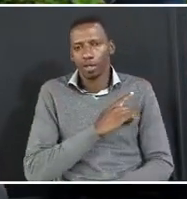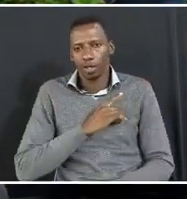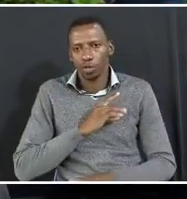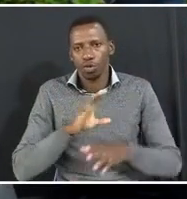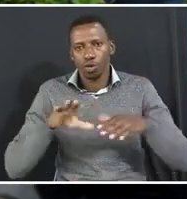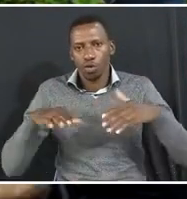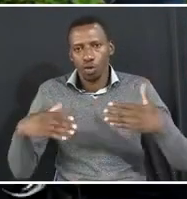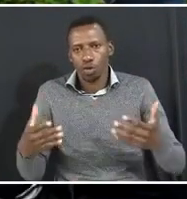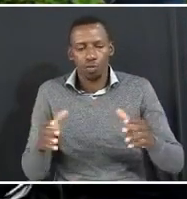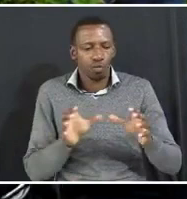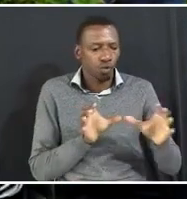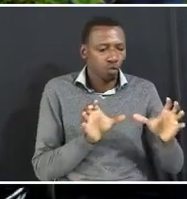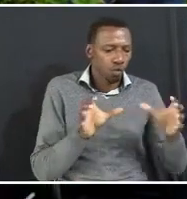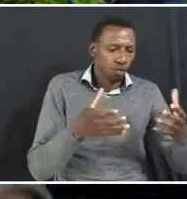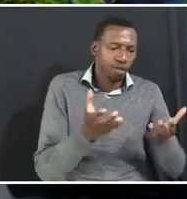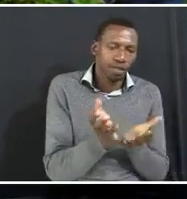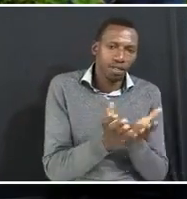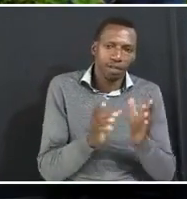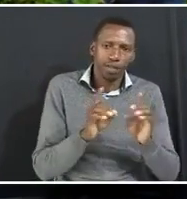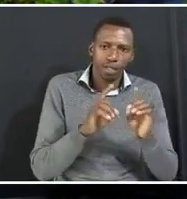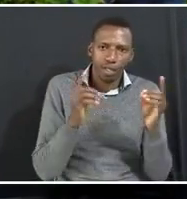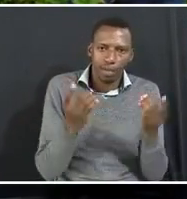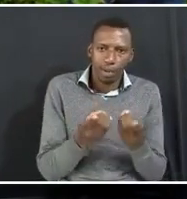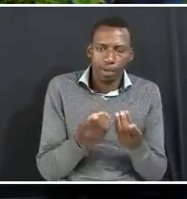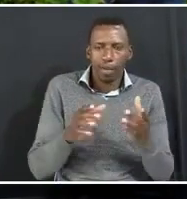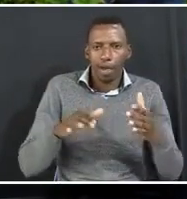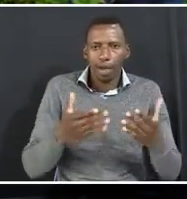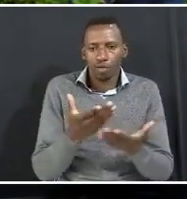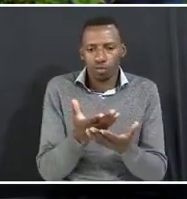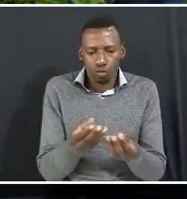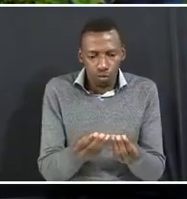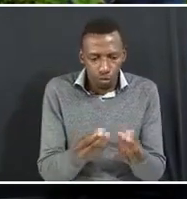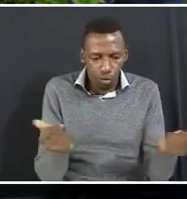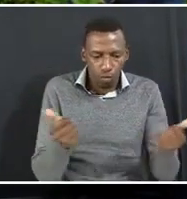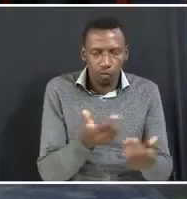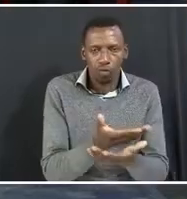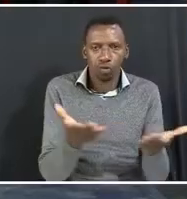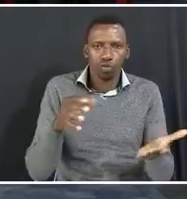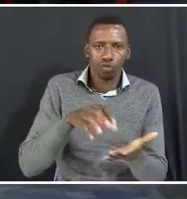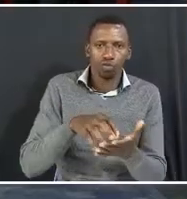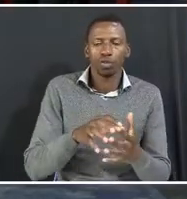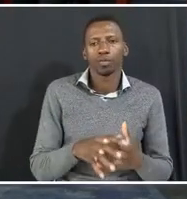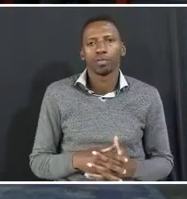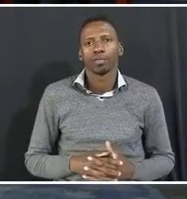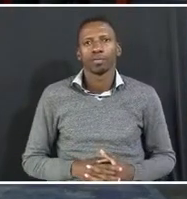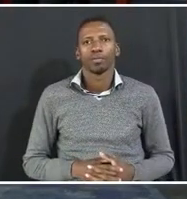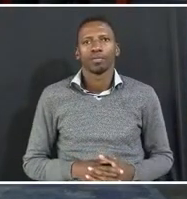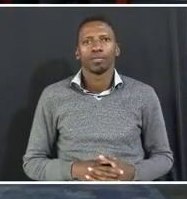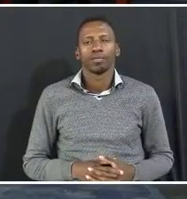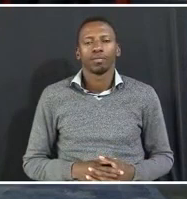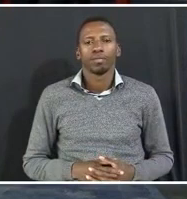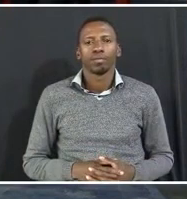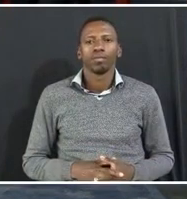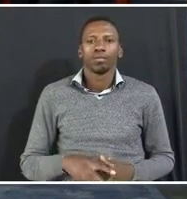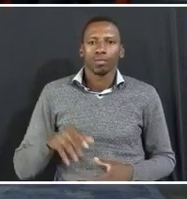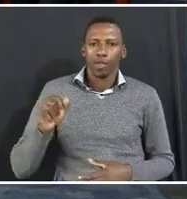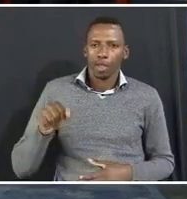service department, how you handle those situations. Yeah, there are many cases that